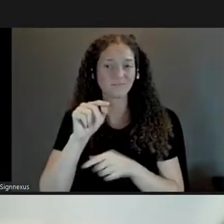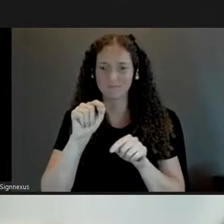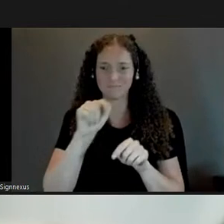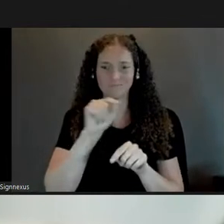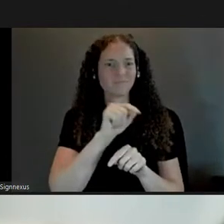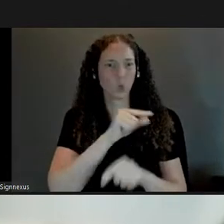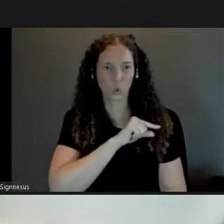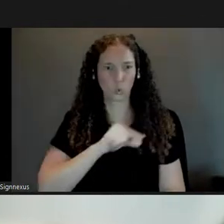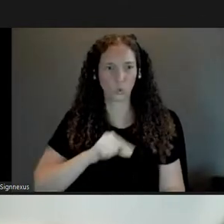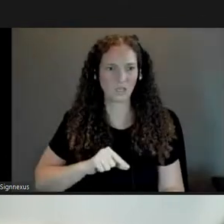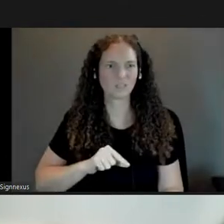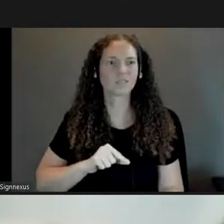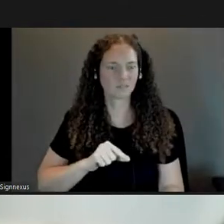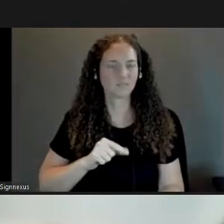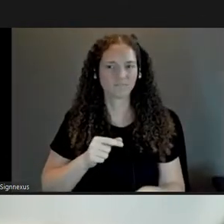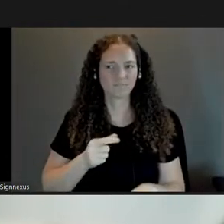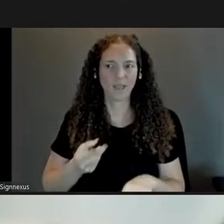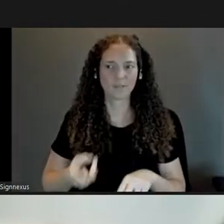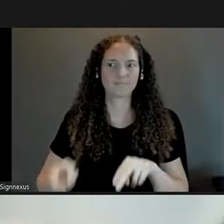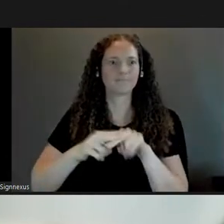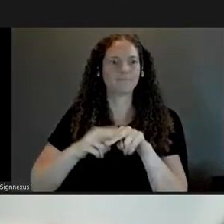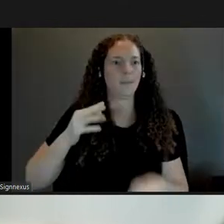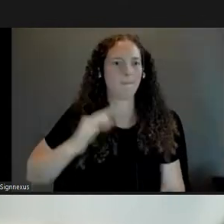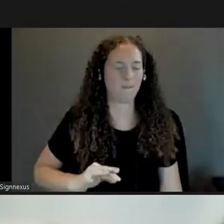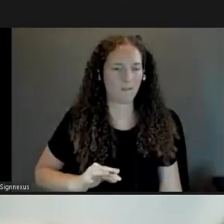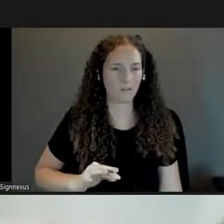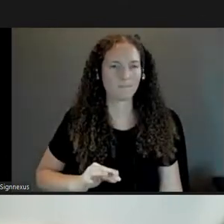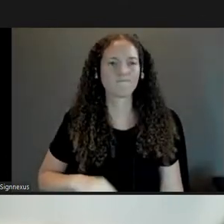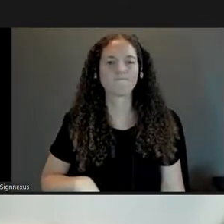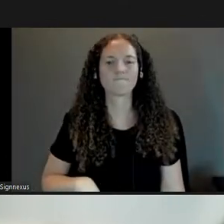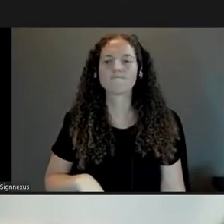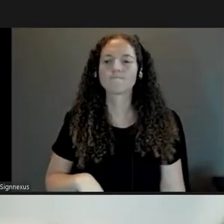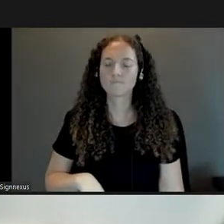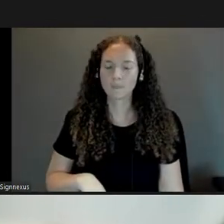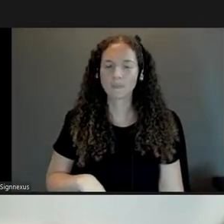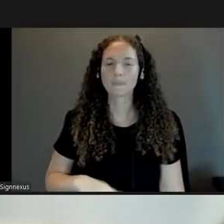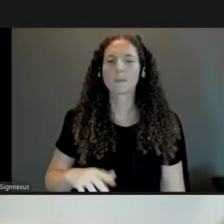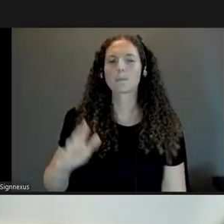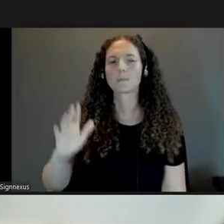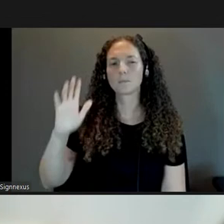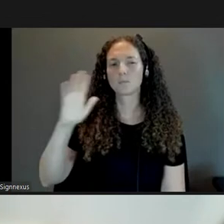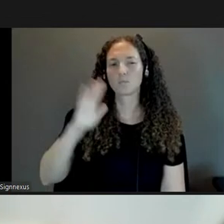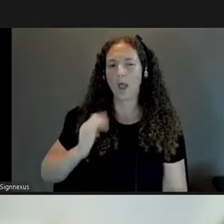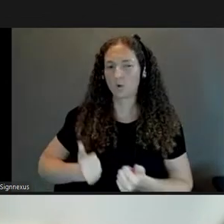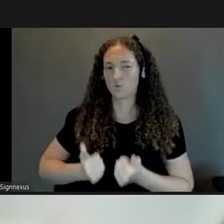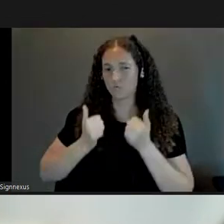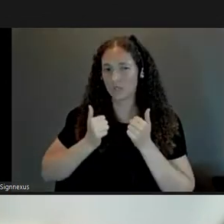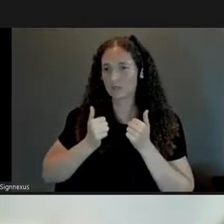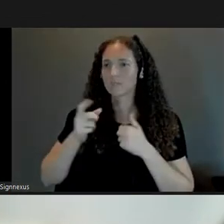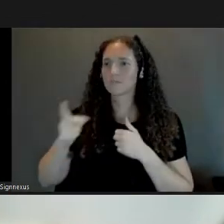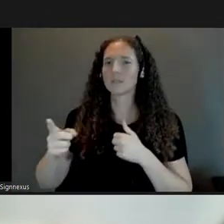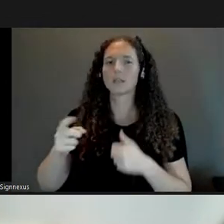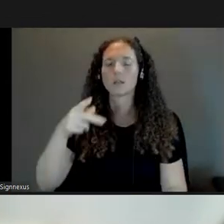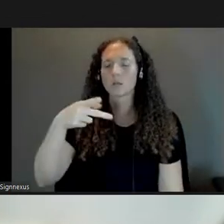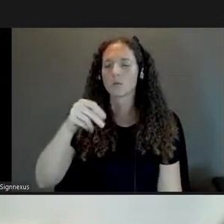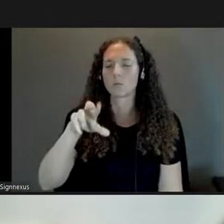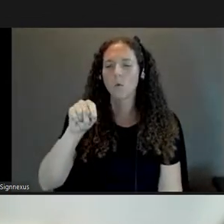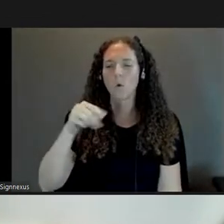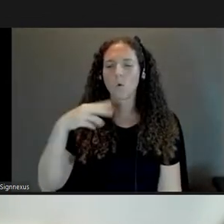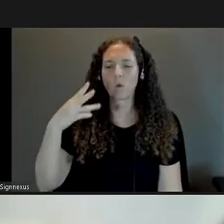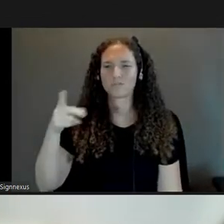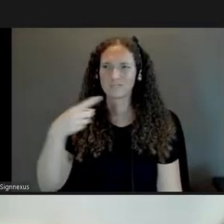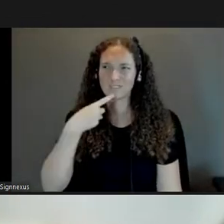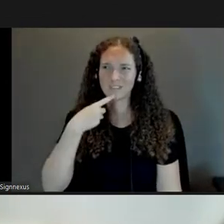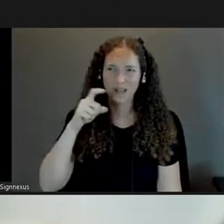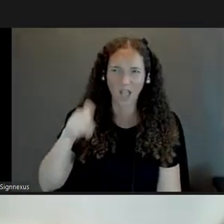Neck, the one thing I will say is that the prior resident in Port Neck had actually said that they would have to consider other commuting options.